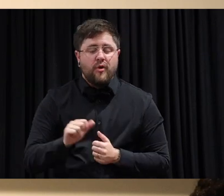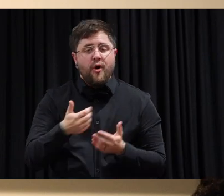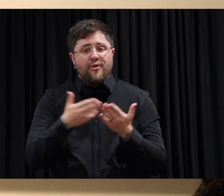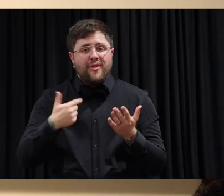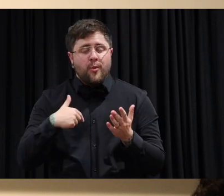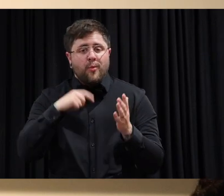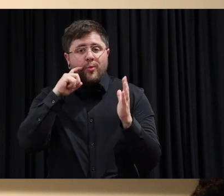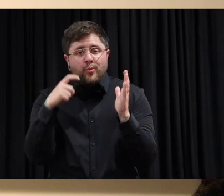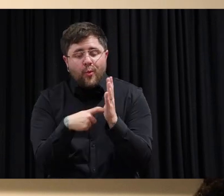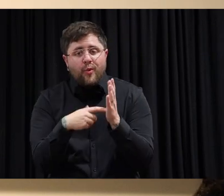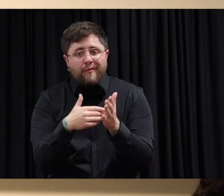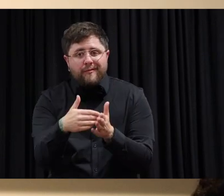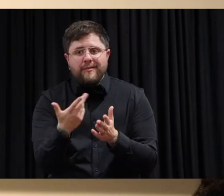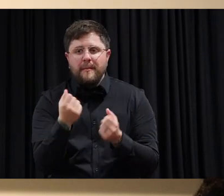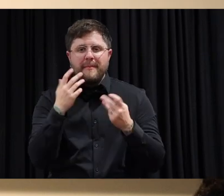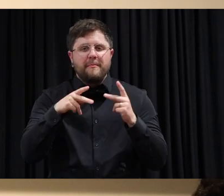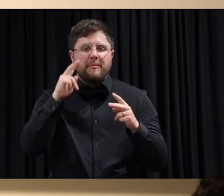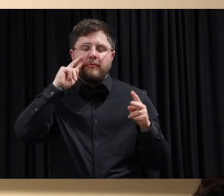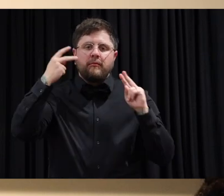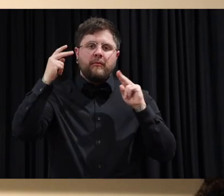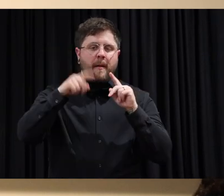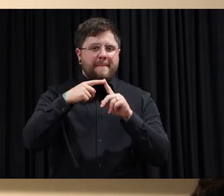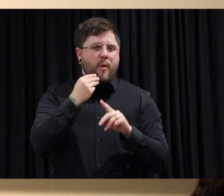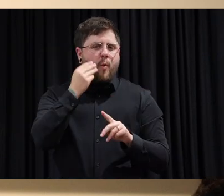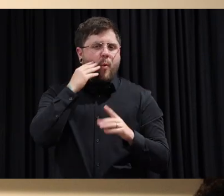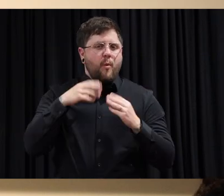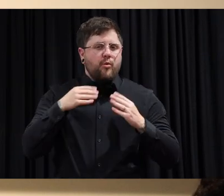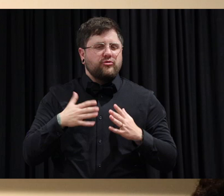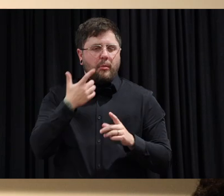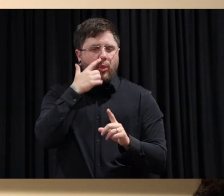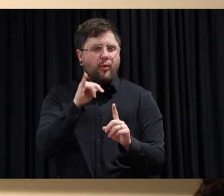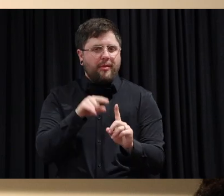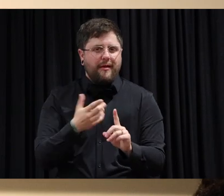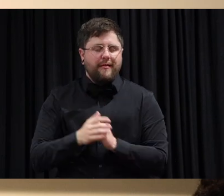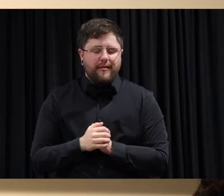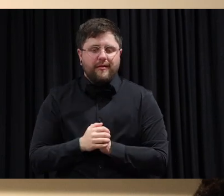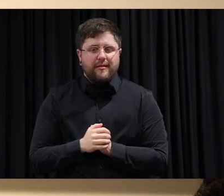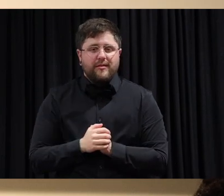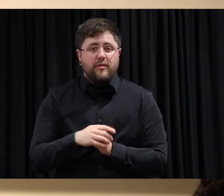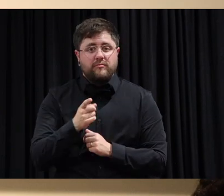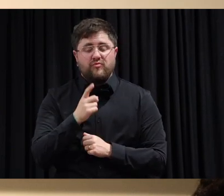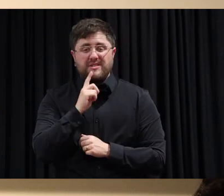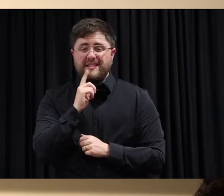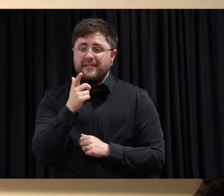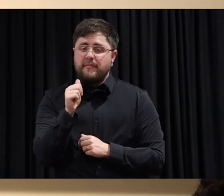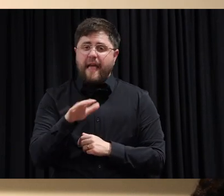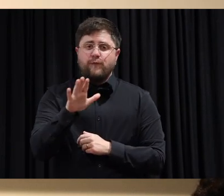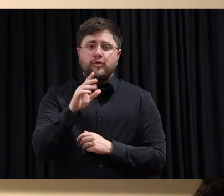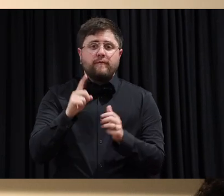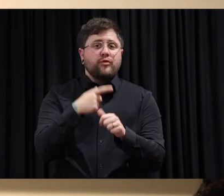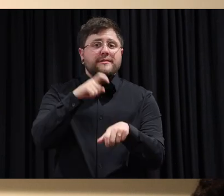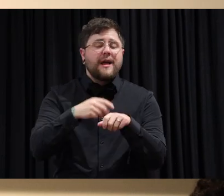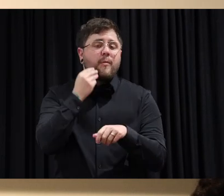a lot of people have a lot of misconceptions about homeownership. The average first-time homebuyer,